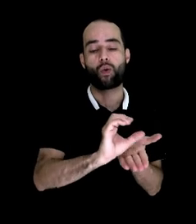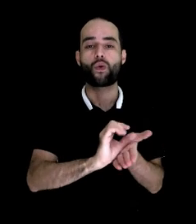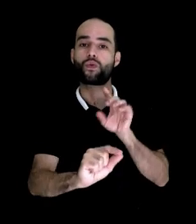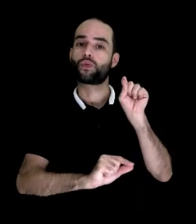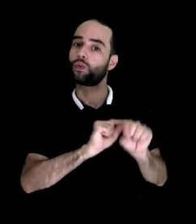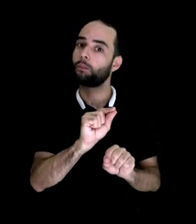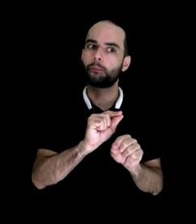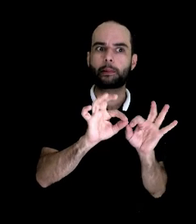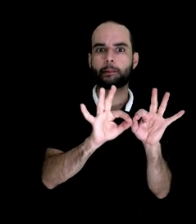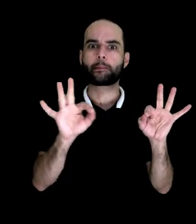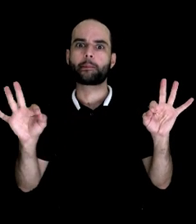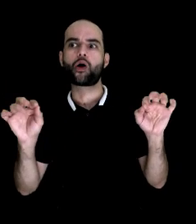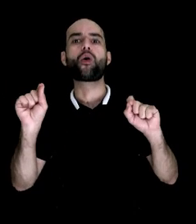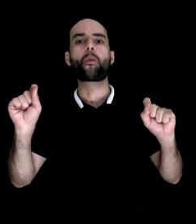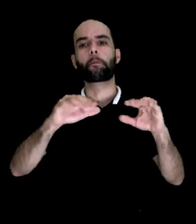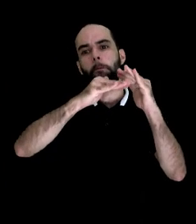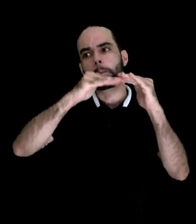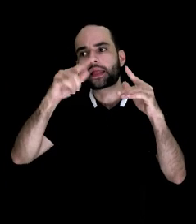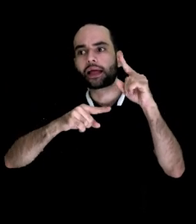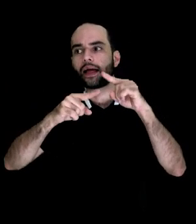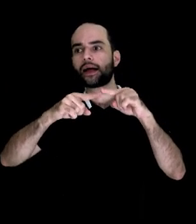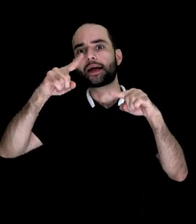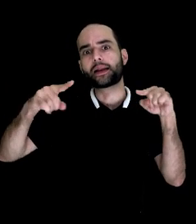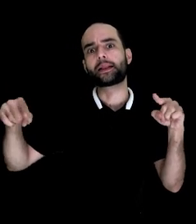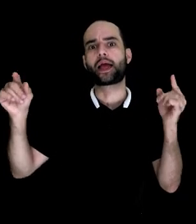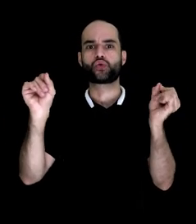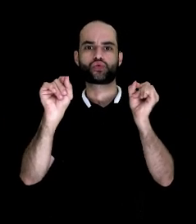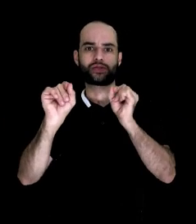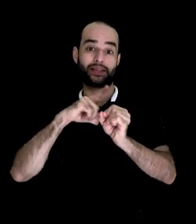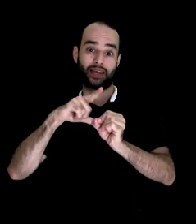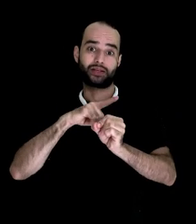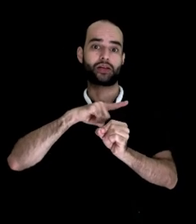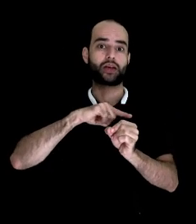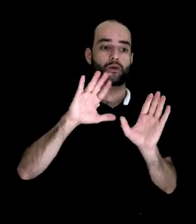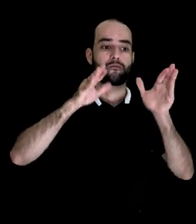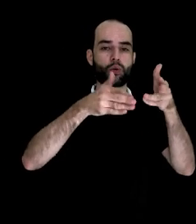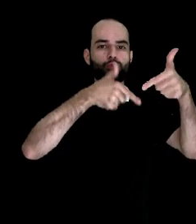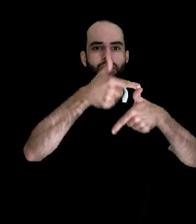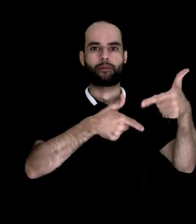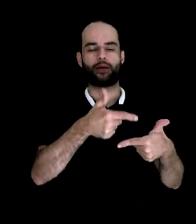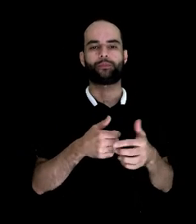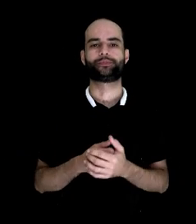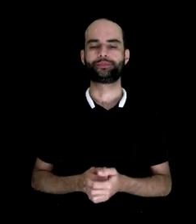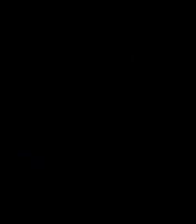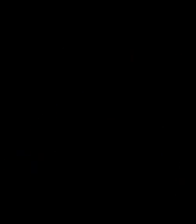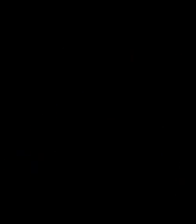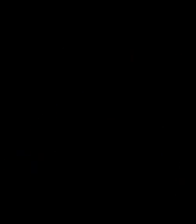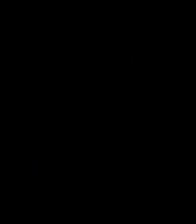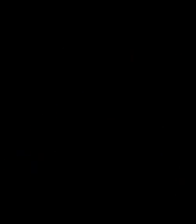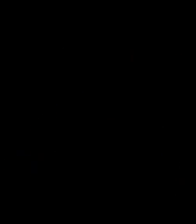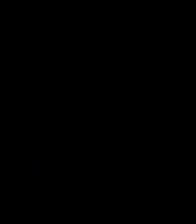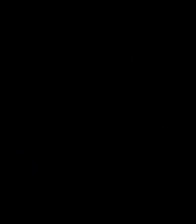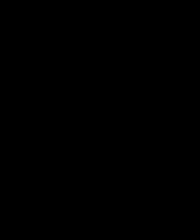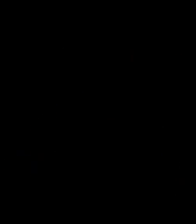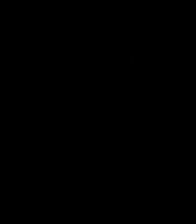table. The left hand of a man also appears on some papers, and in front of it is a white cup